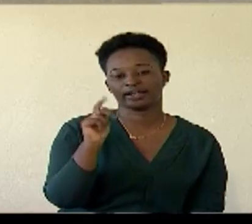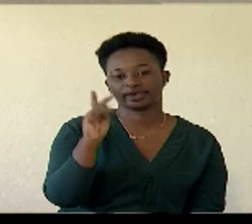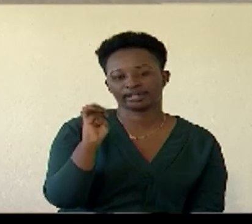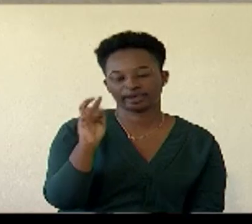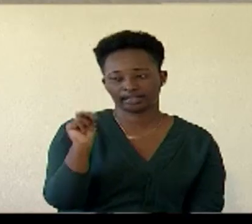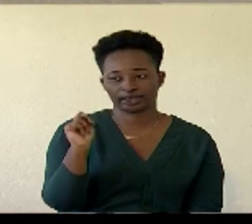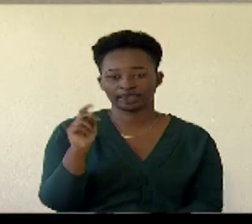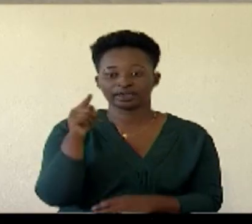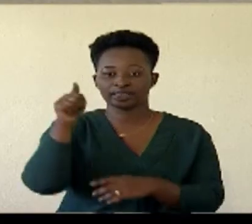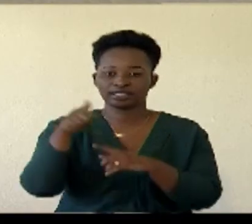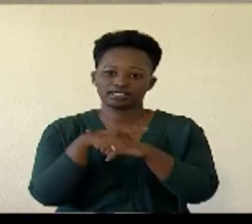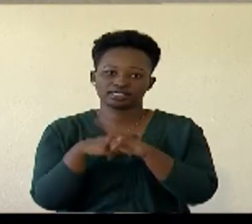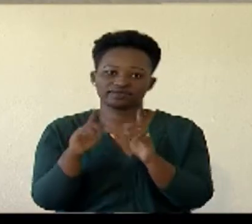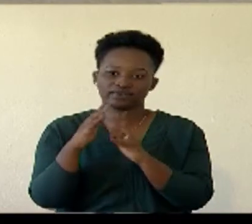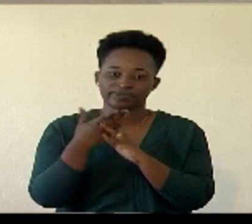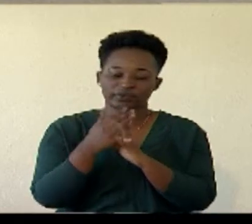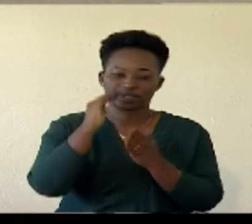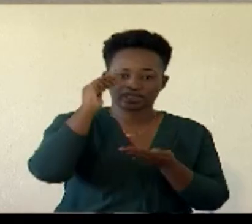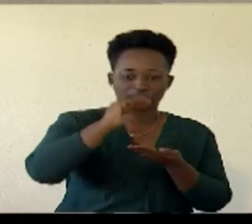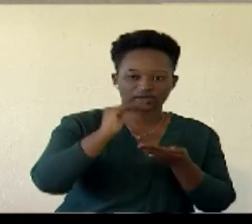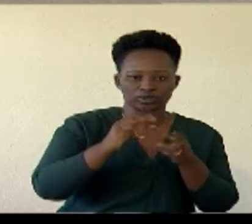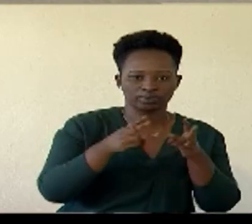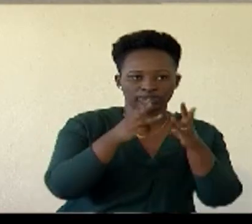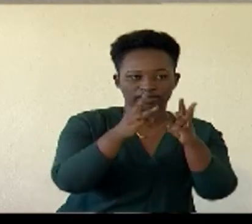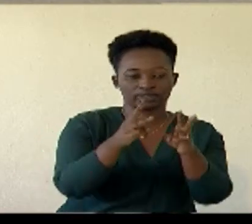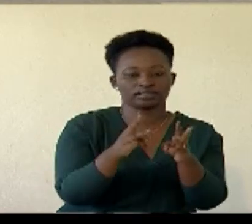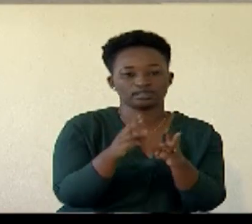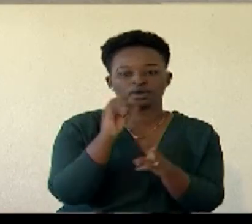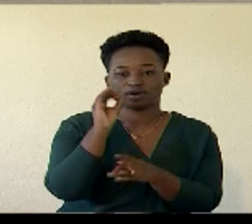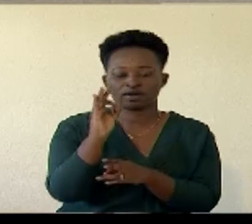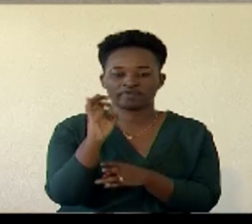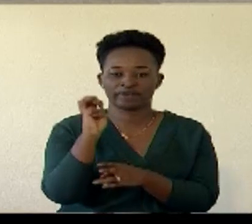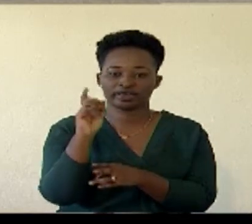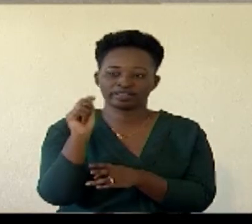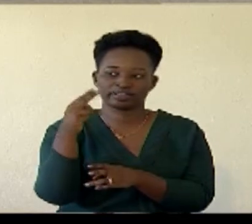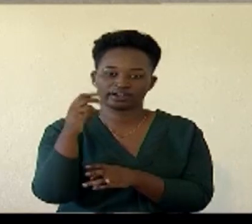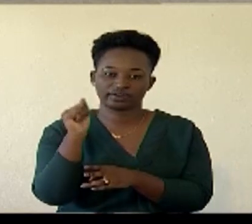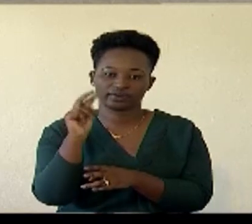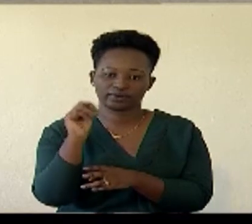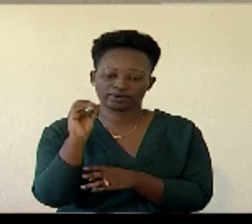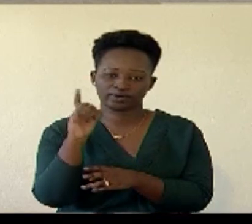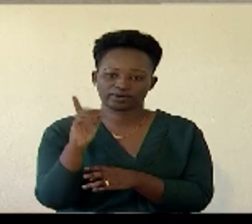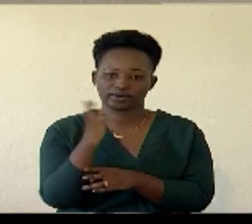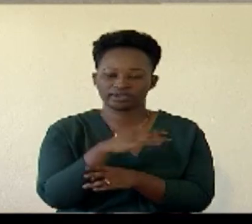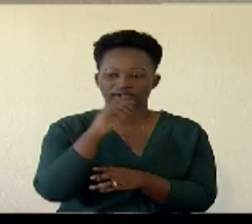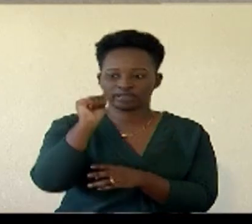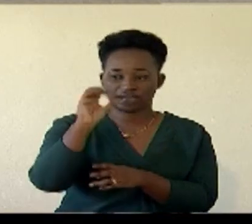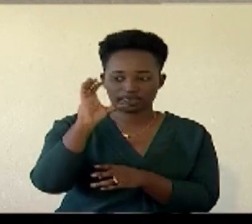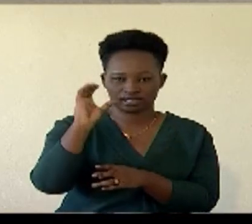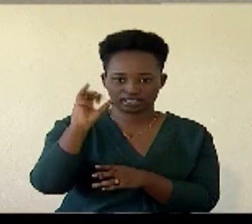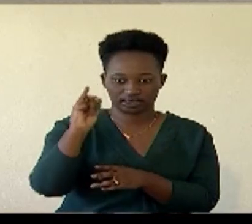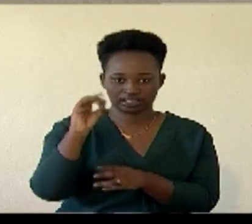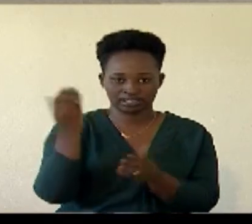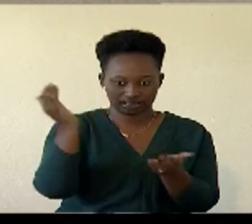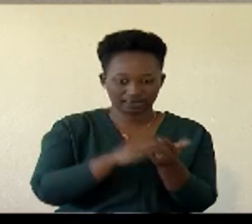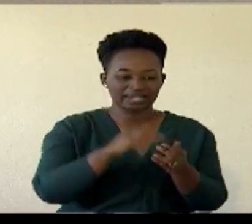the difference between the reduction methods of these carboxylic acids. I repeat, in presence of